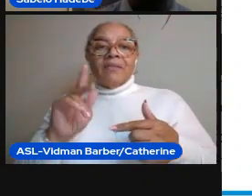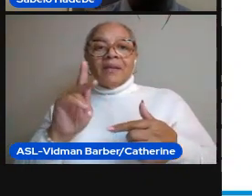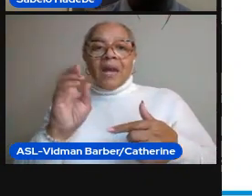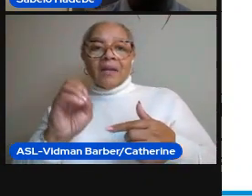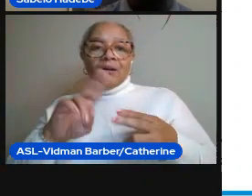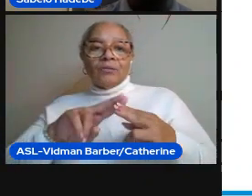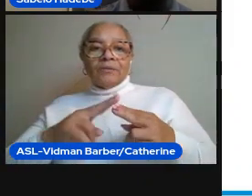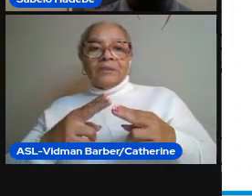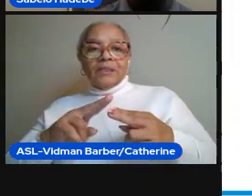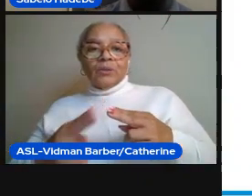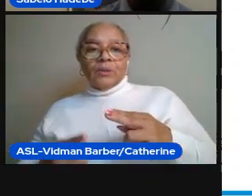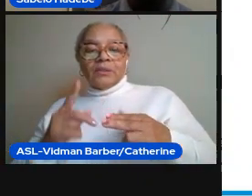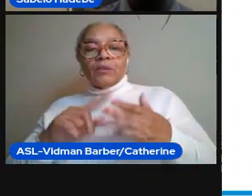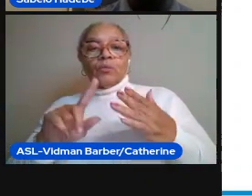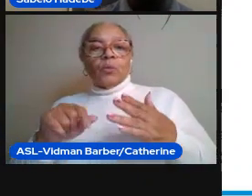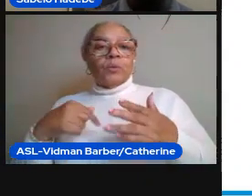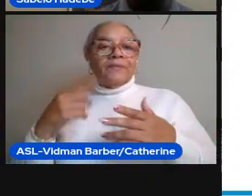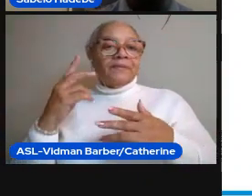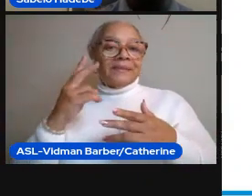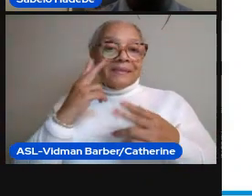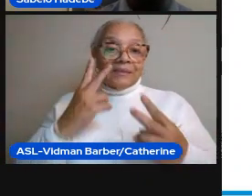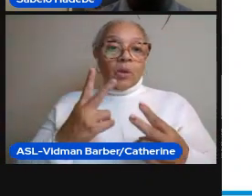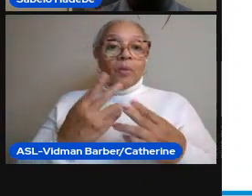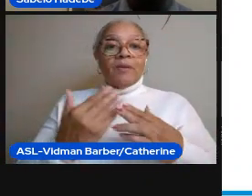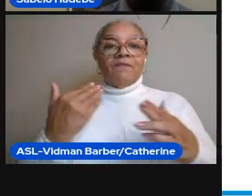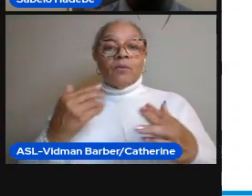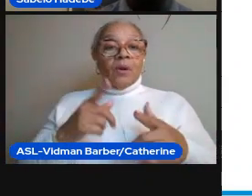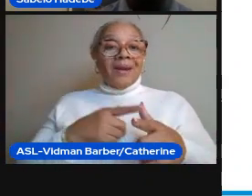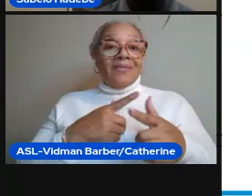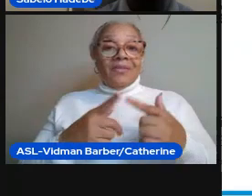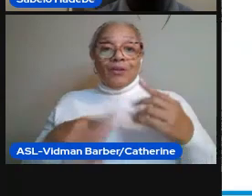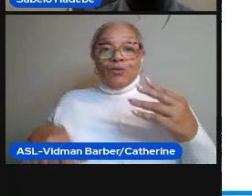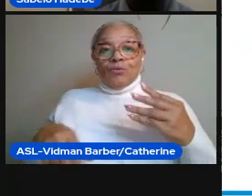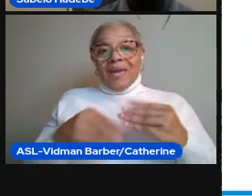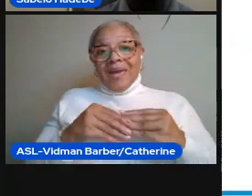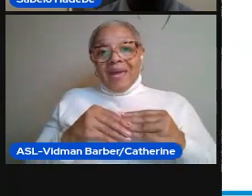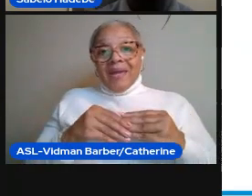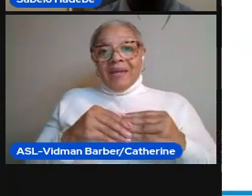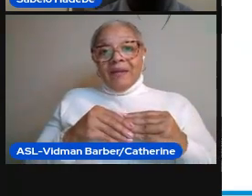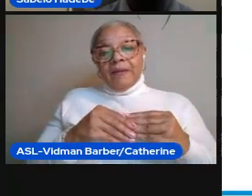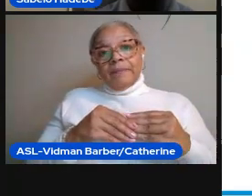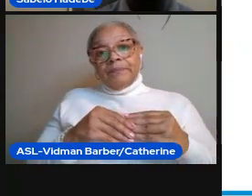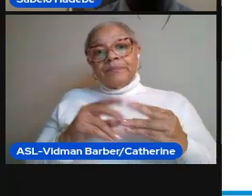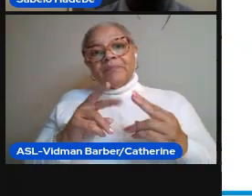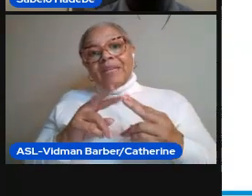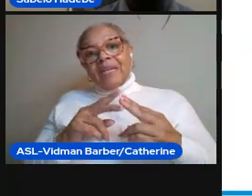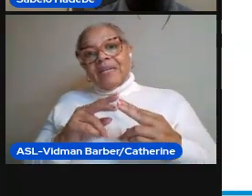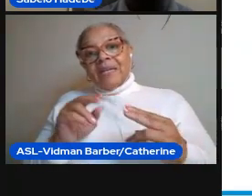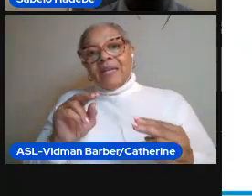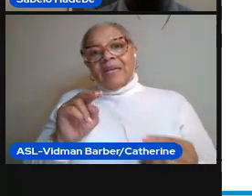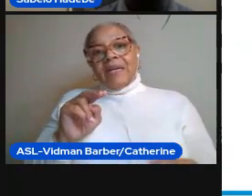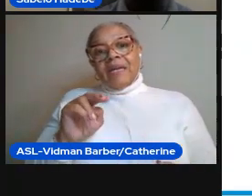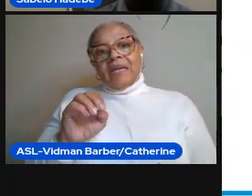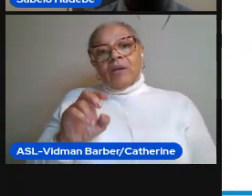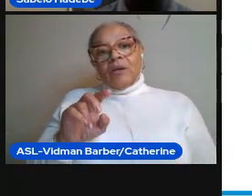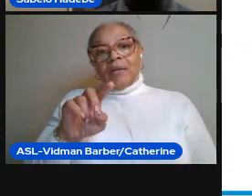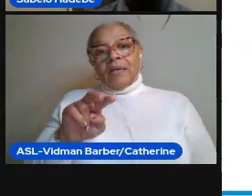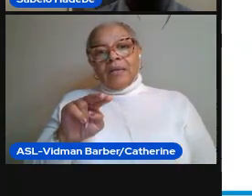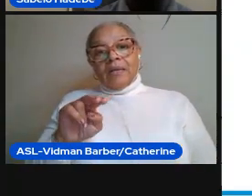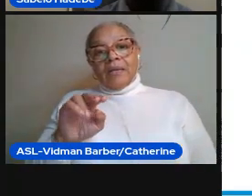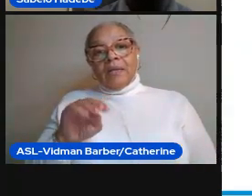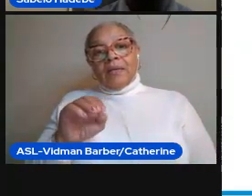what we had seen before. And if you then add either indole-3 aldehyde or